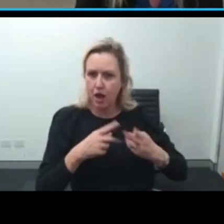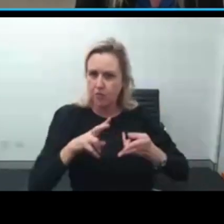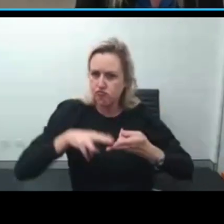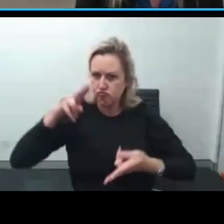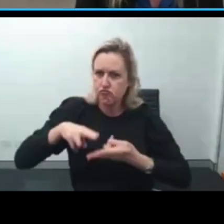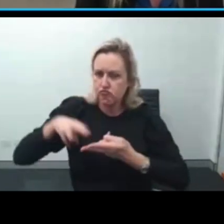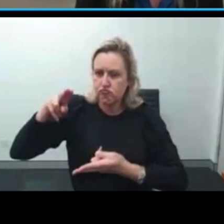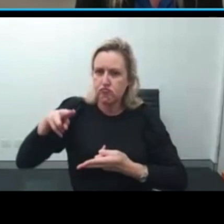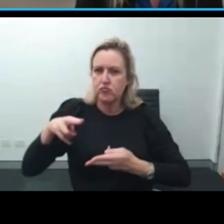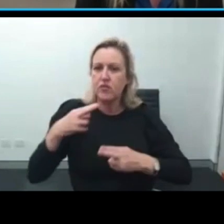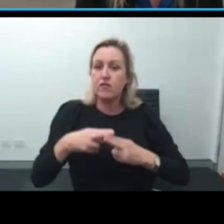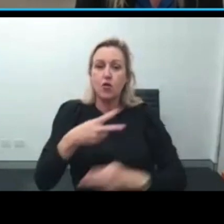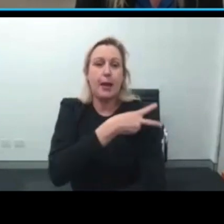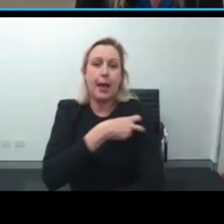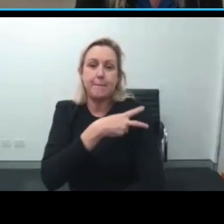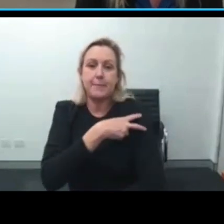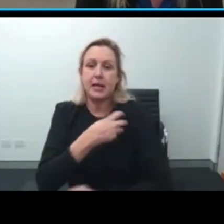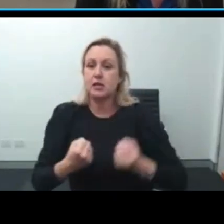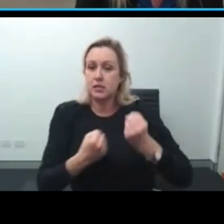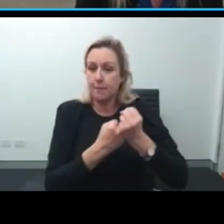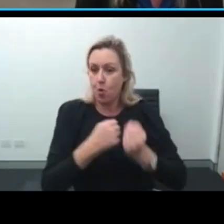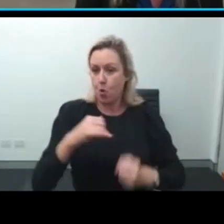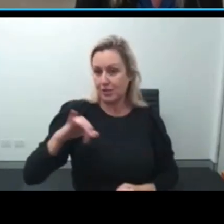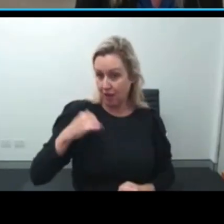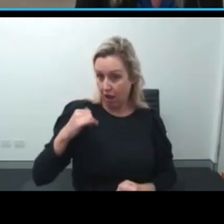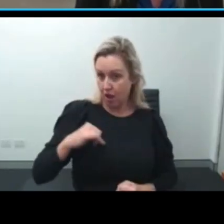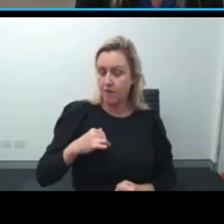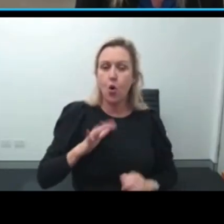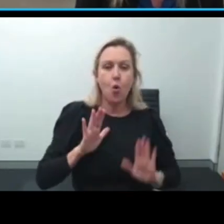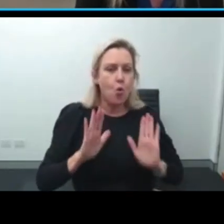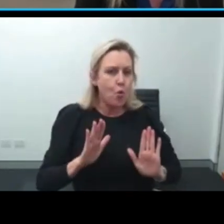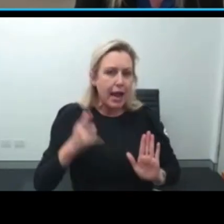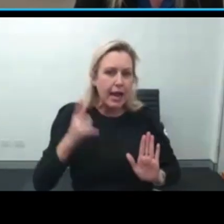sector, including for administrative and support staff, and we are waiting to see that decision.